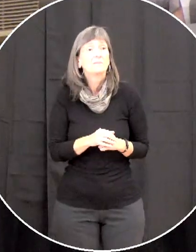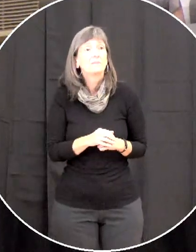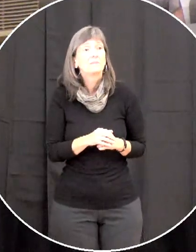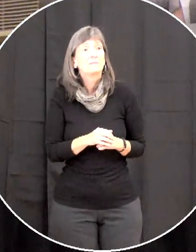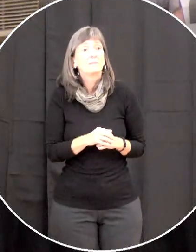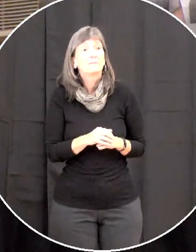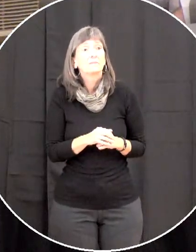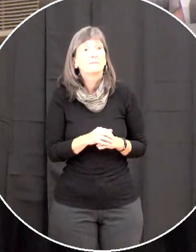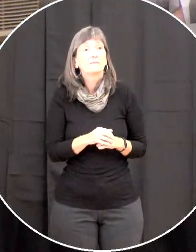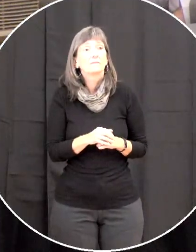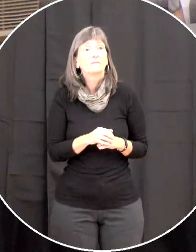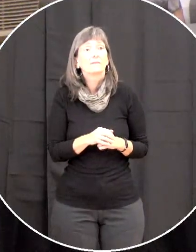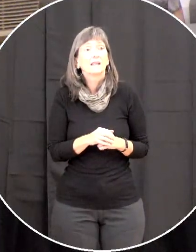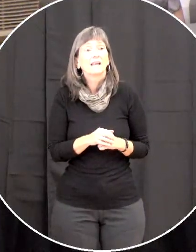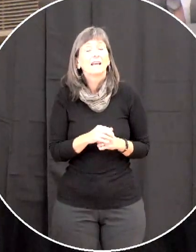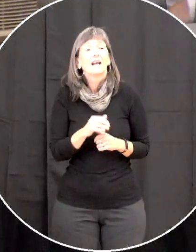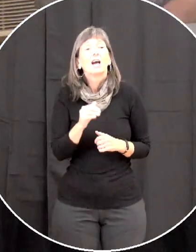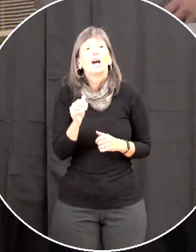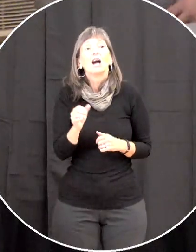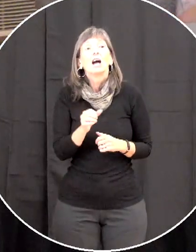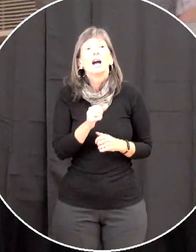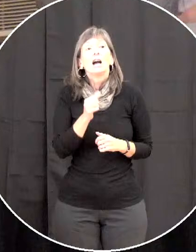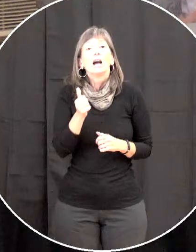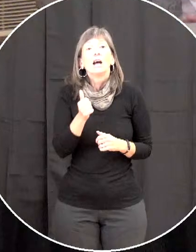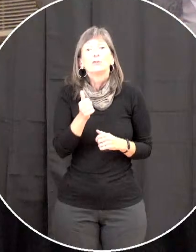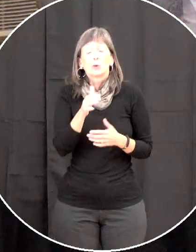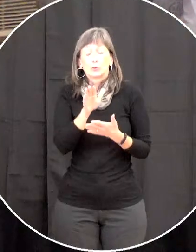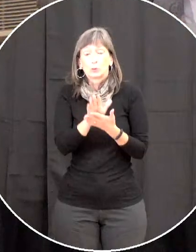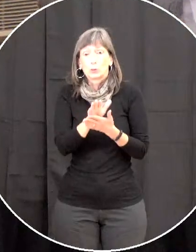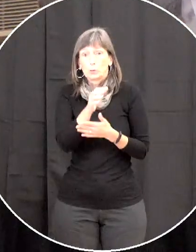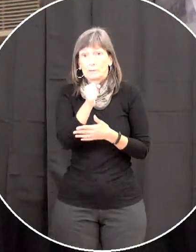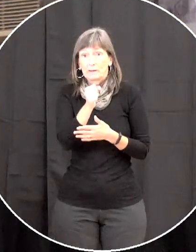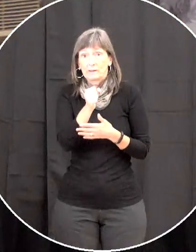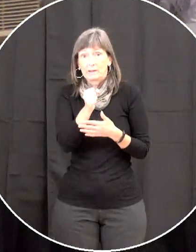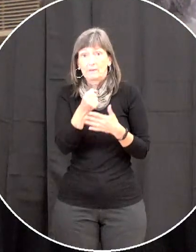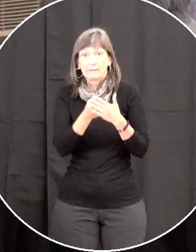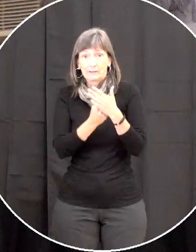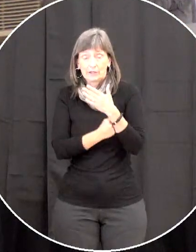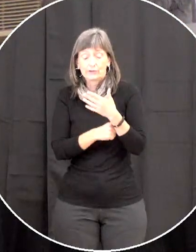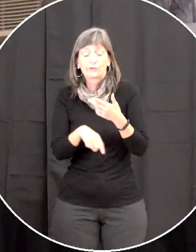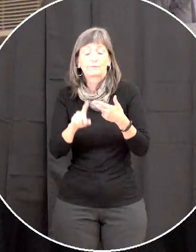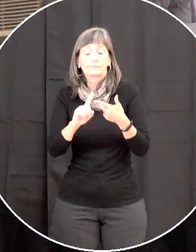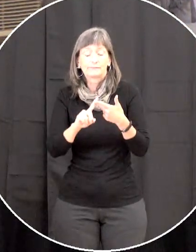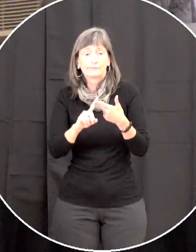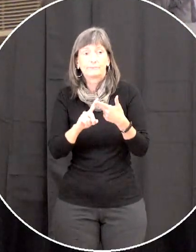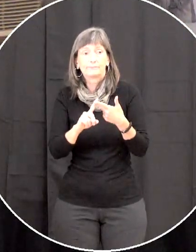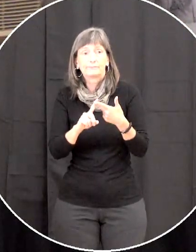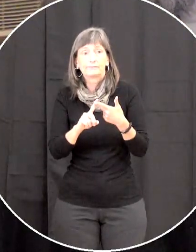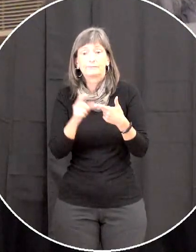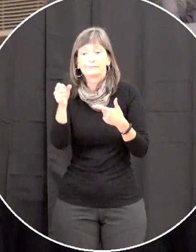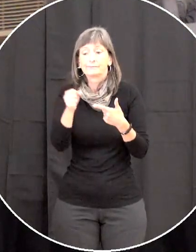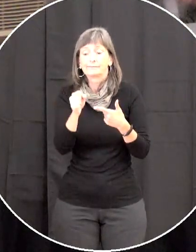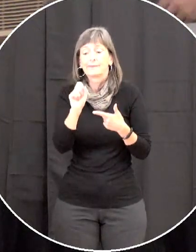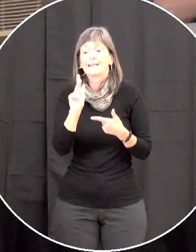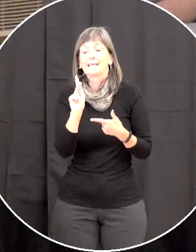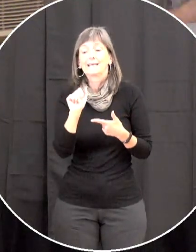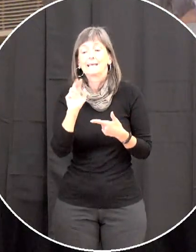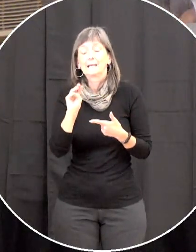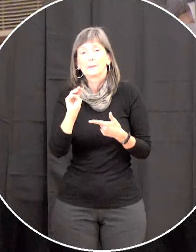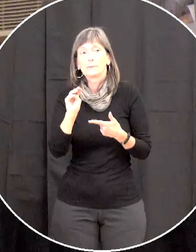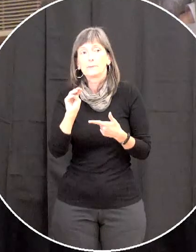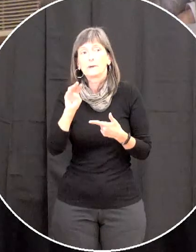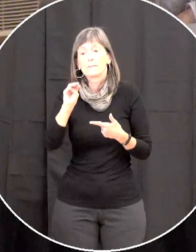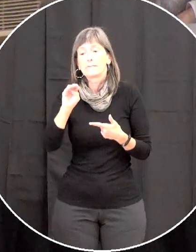That's one thing. The other thing is that the School Milk Foundation has retained Kim Myrick and